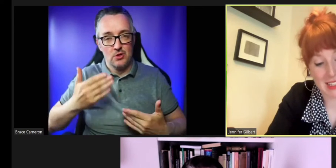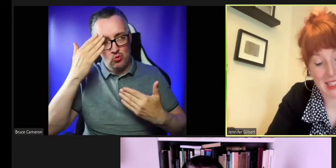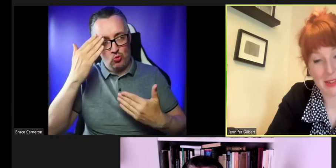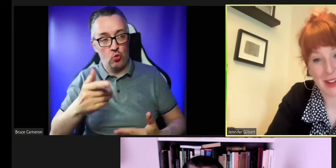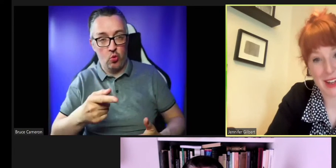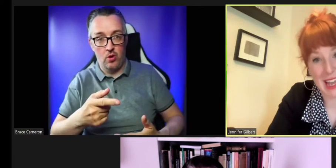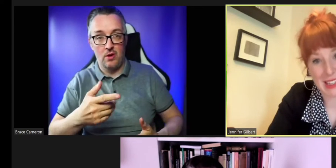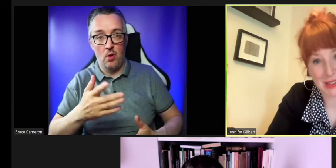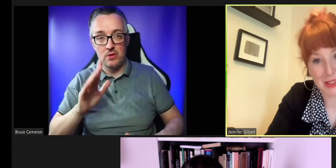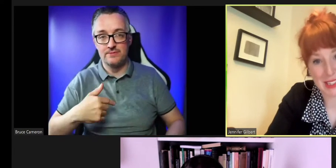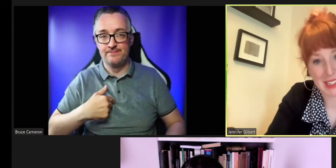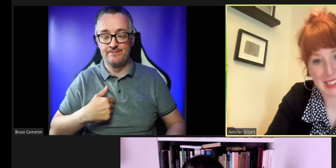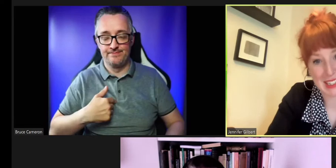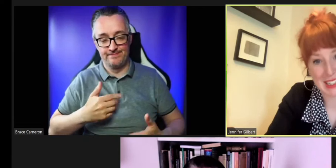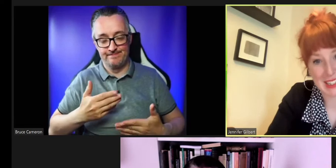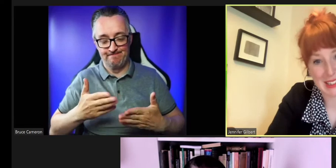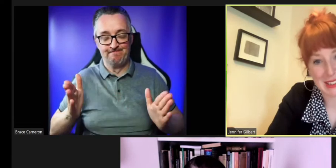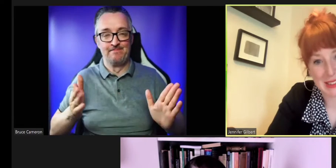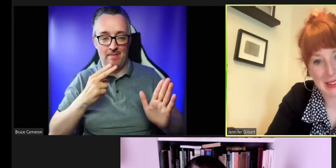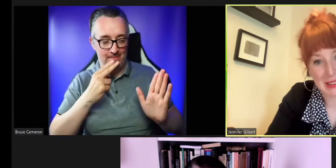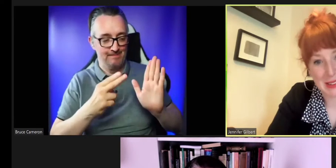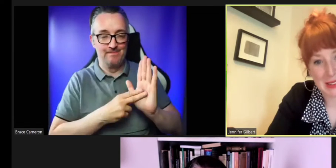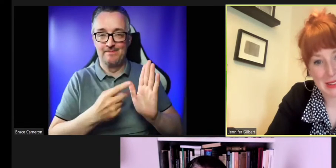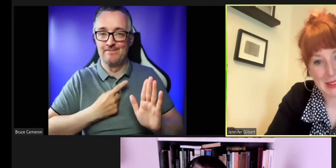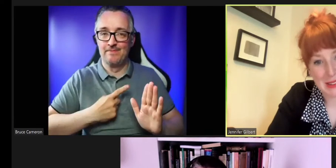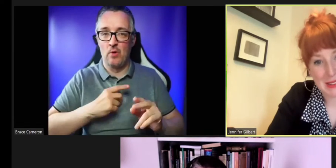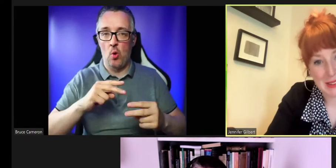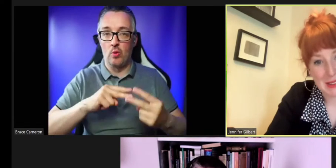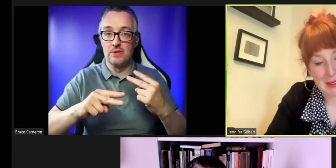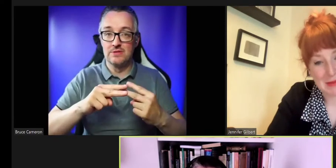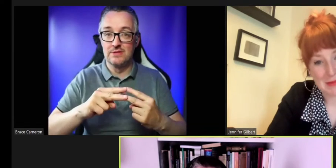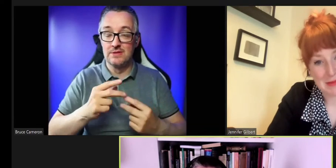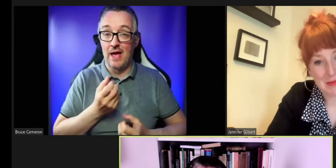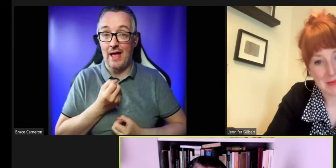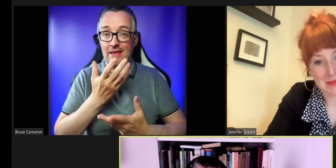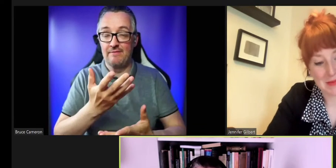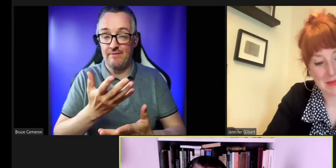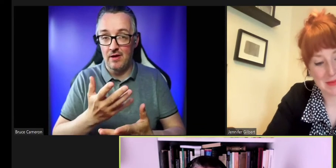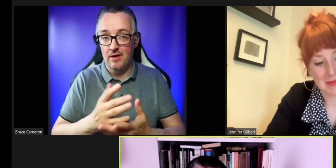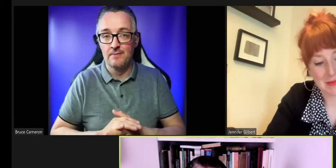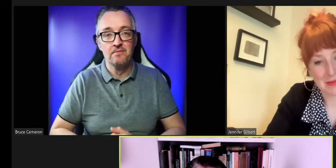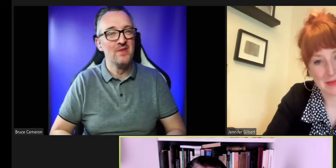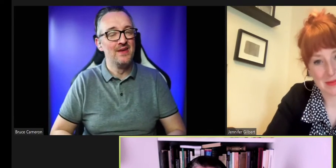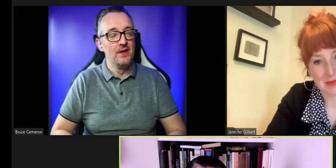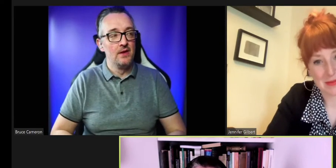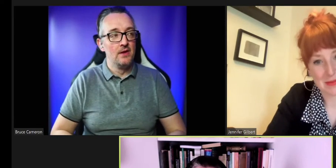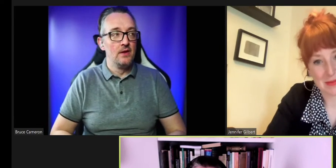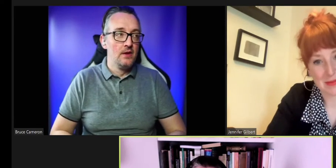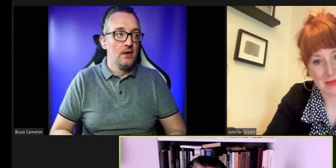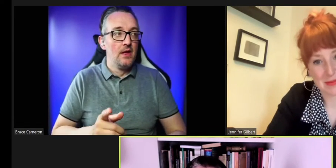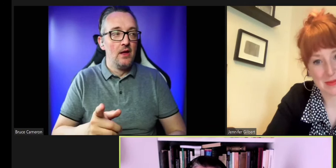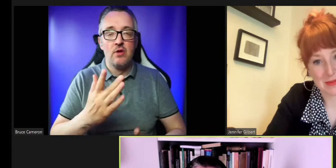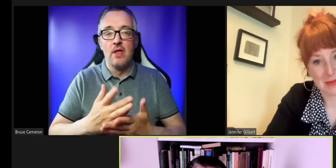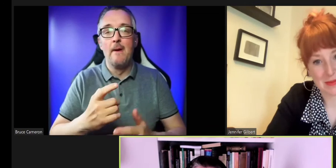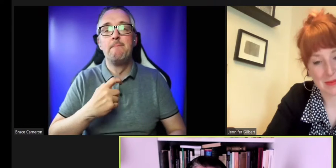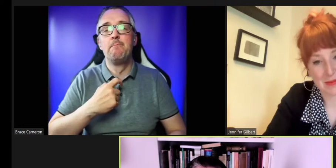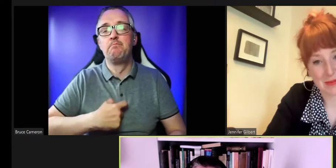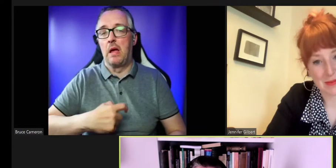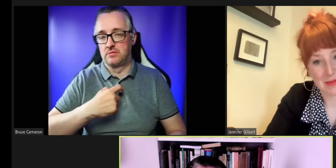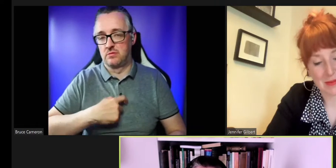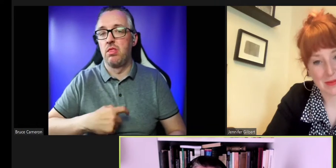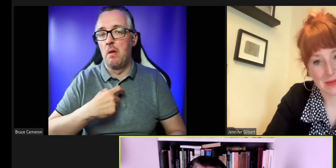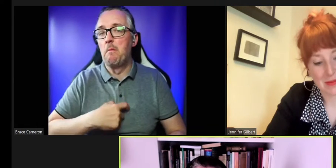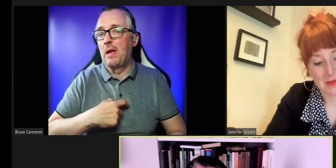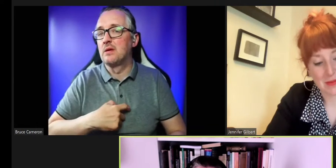to identify as autistic? Ooh, that's a very personal call. And